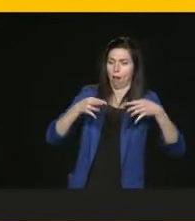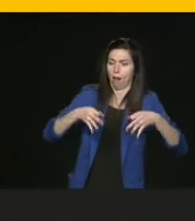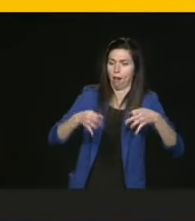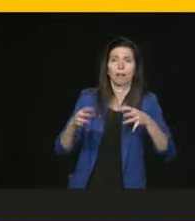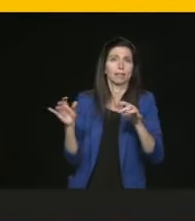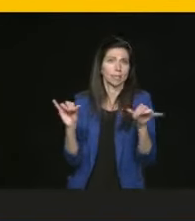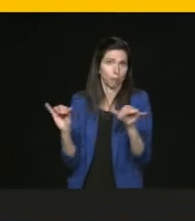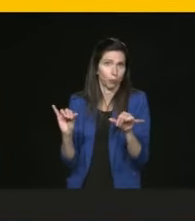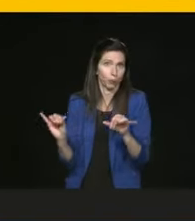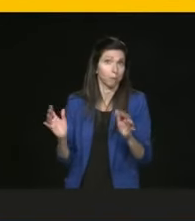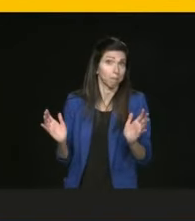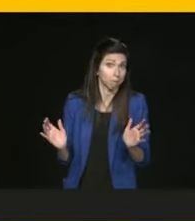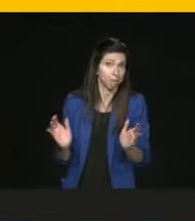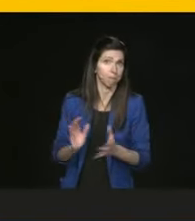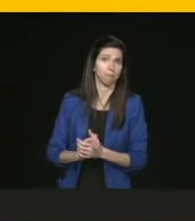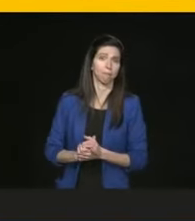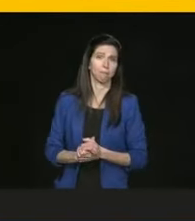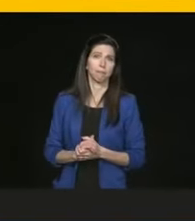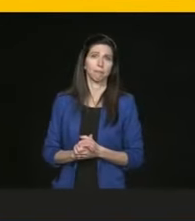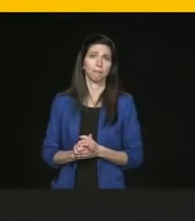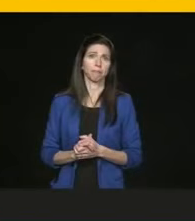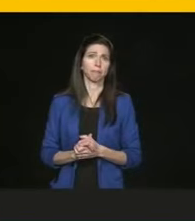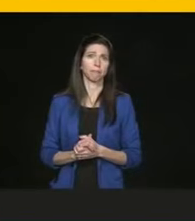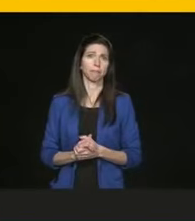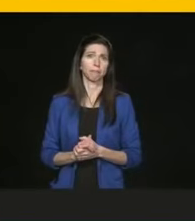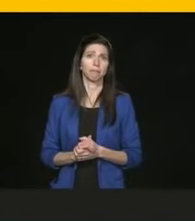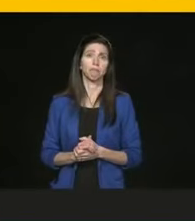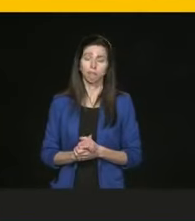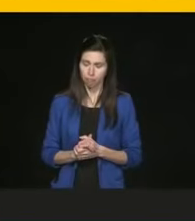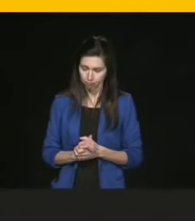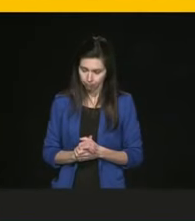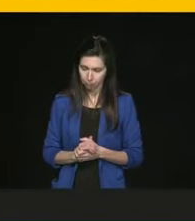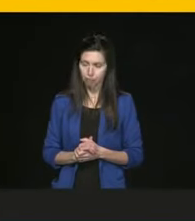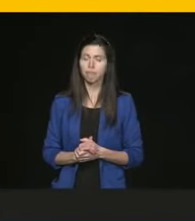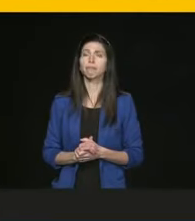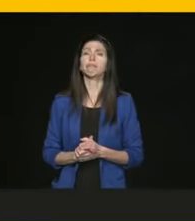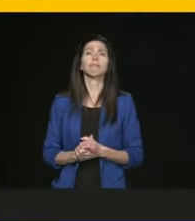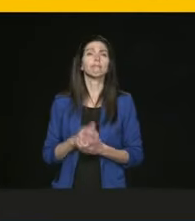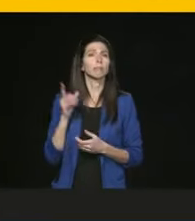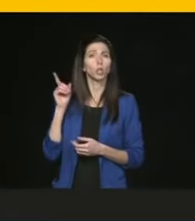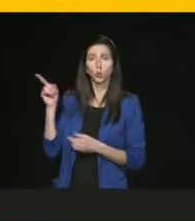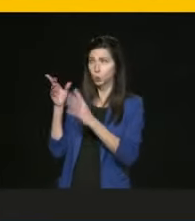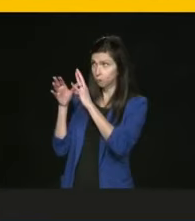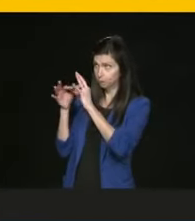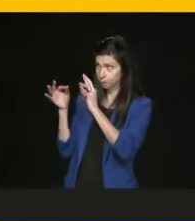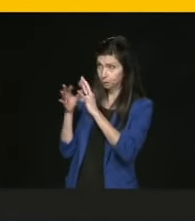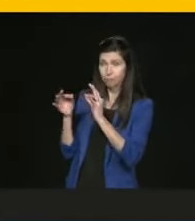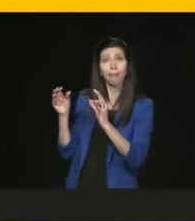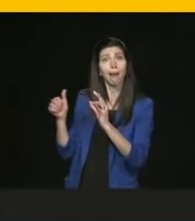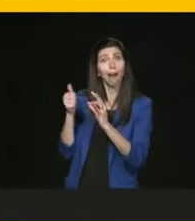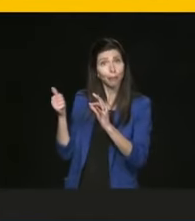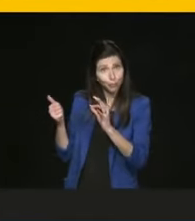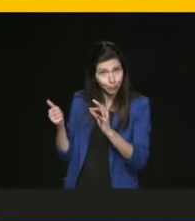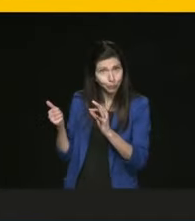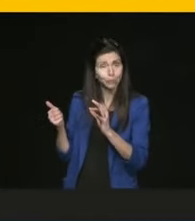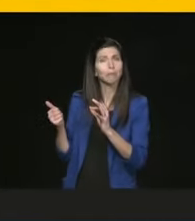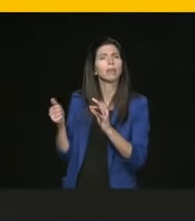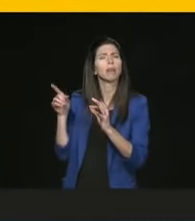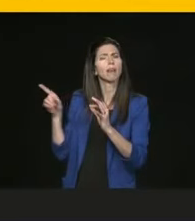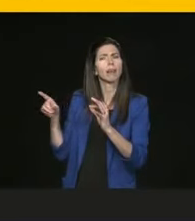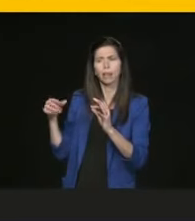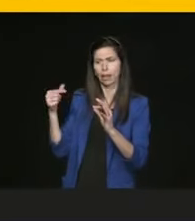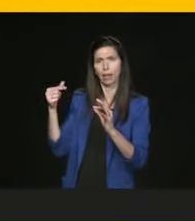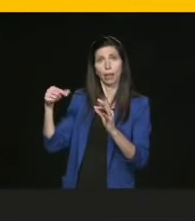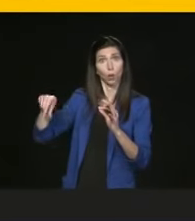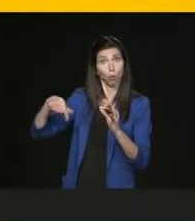And another element that you mentioned is that the government of Quebec wants to help provinces